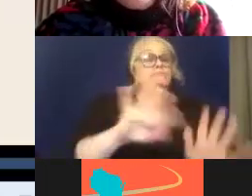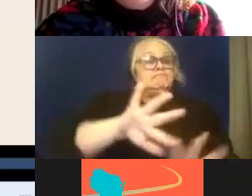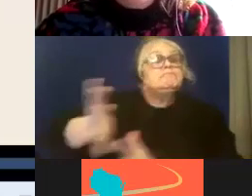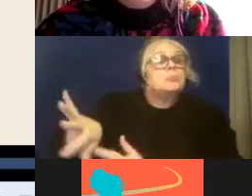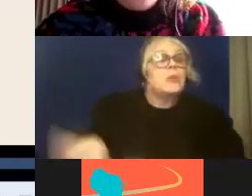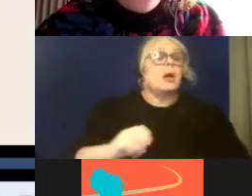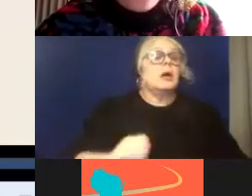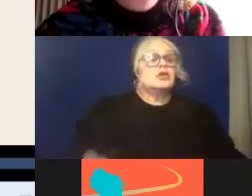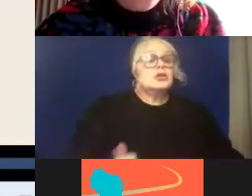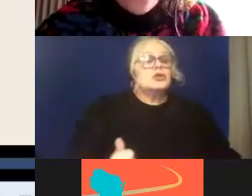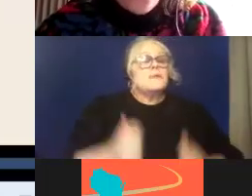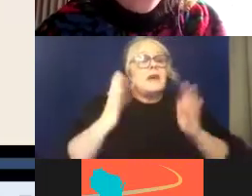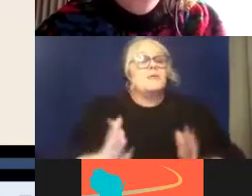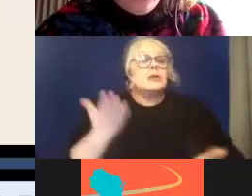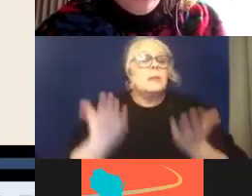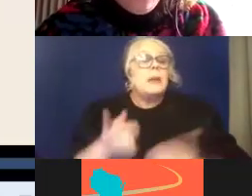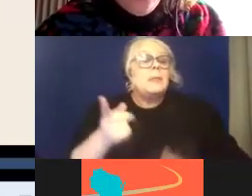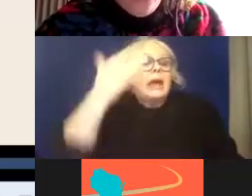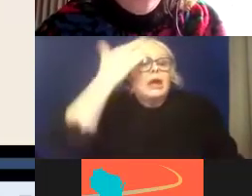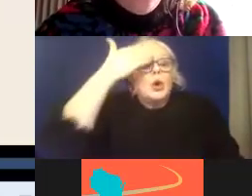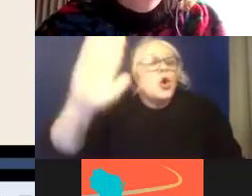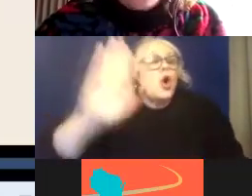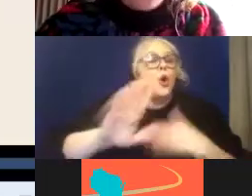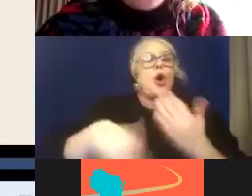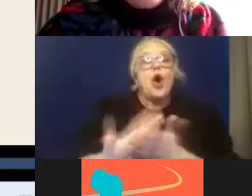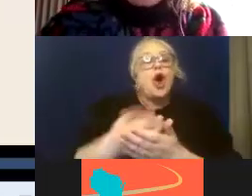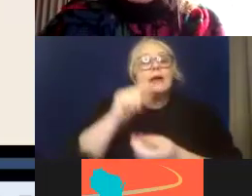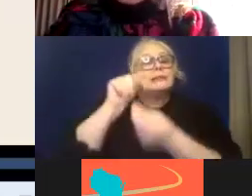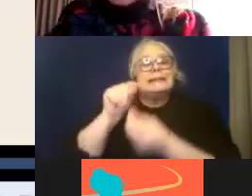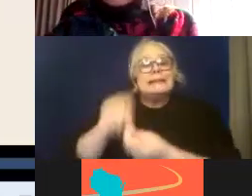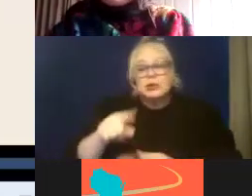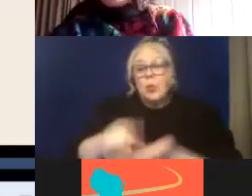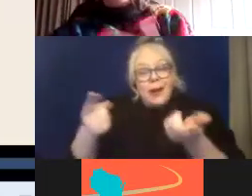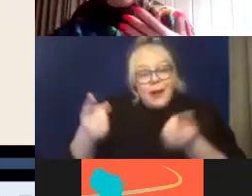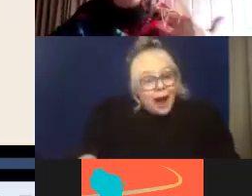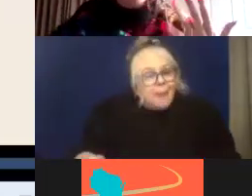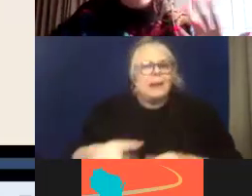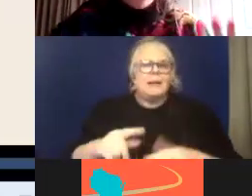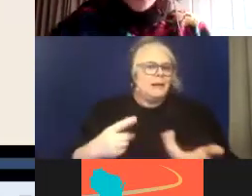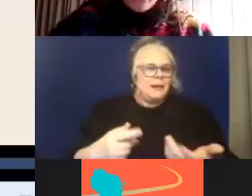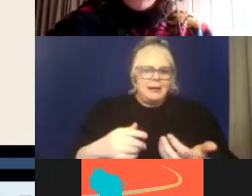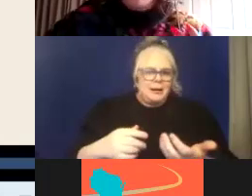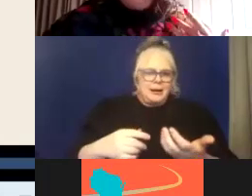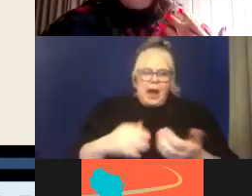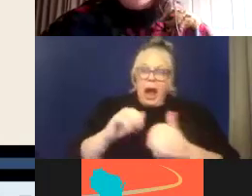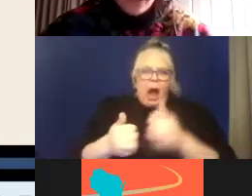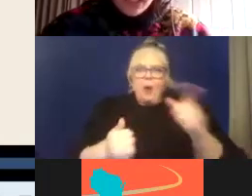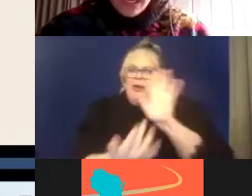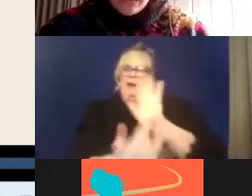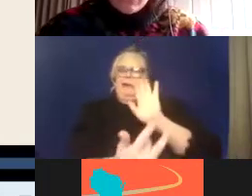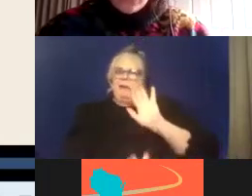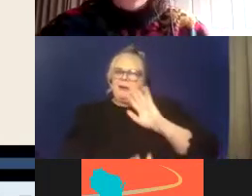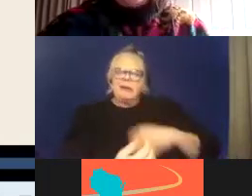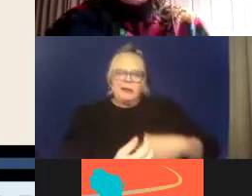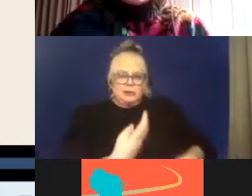moment, some survivors don't know all of the details behind the abusive images of them. The feeling of not knowing can be very